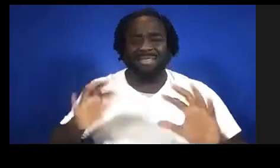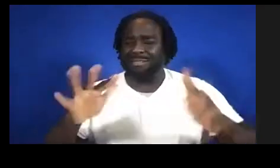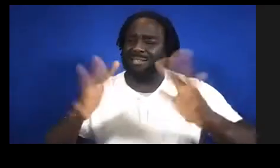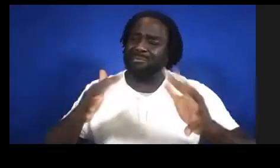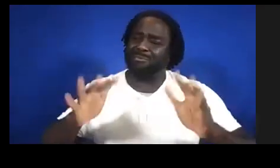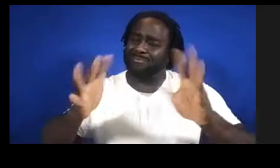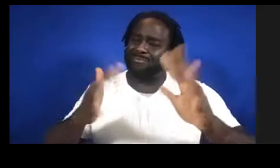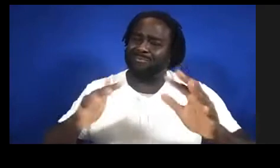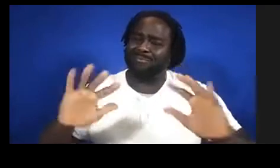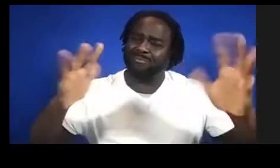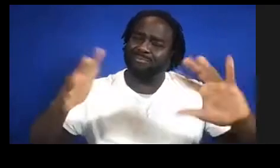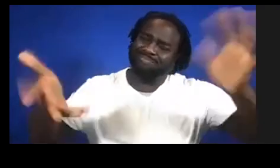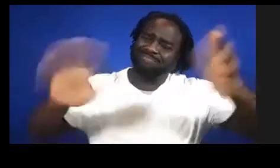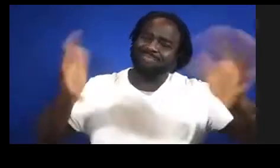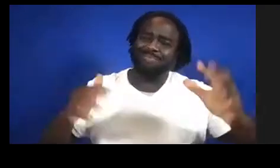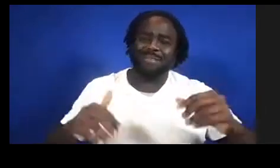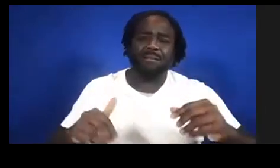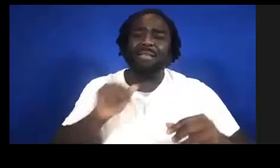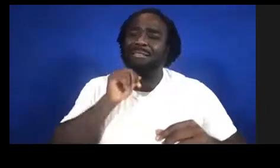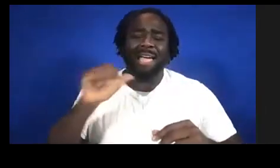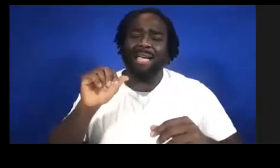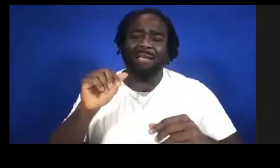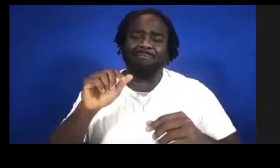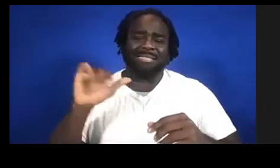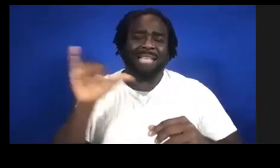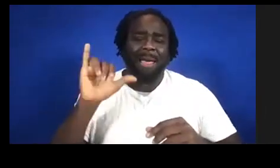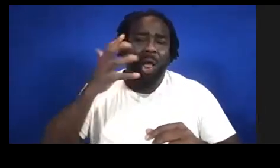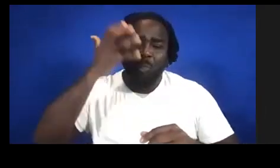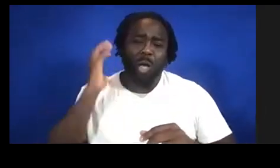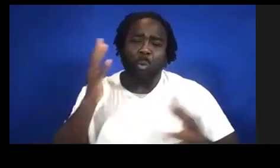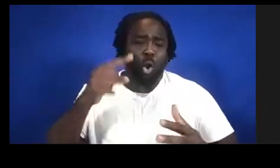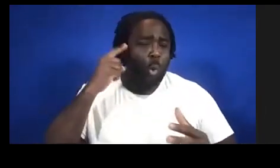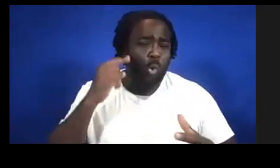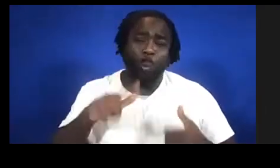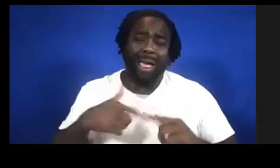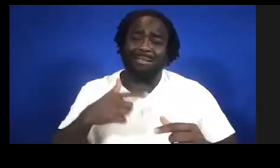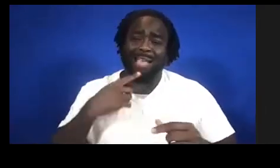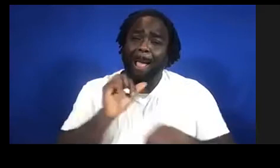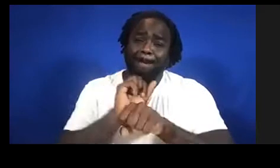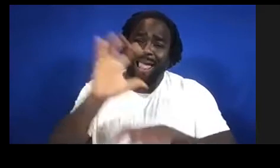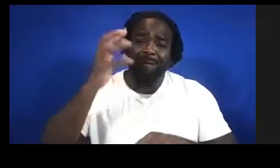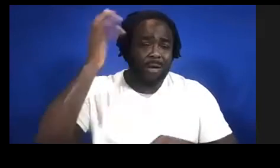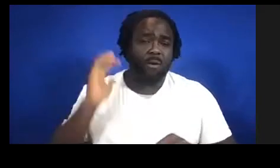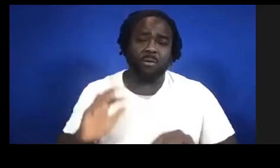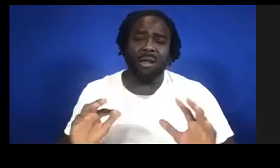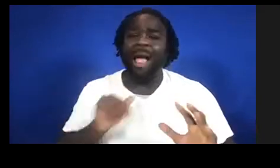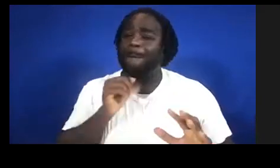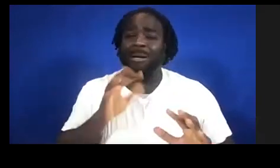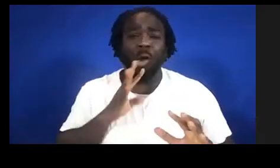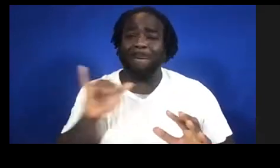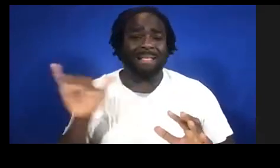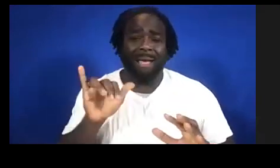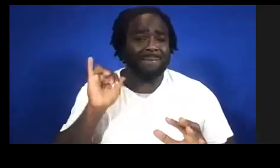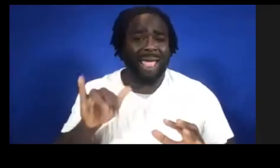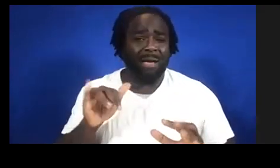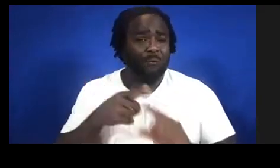lynx, kind of. They're kind of like a smaller kind of lion. It don't look like no African lion.